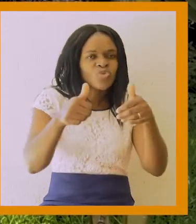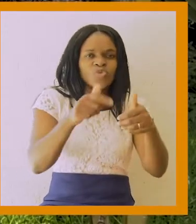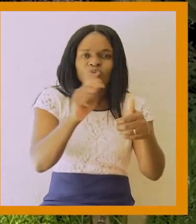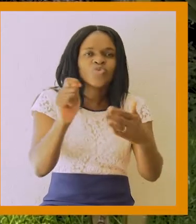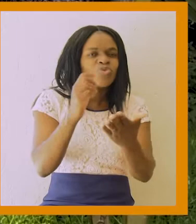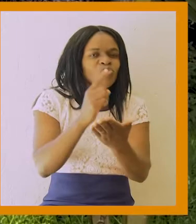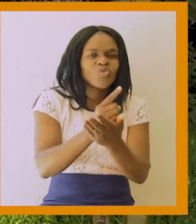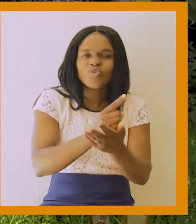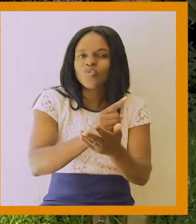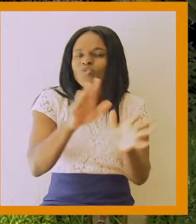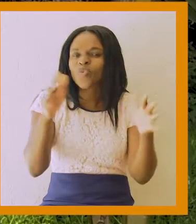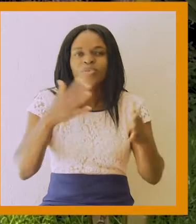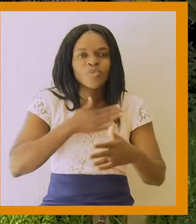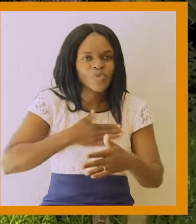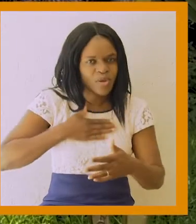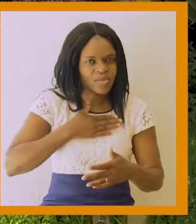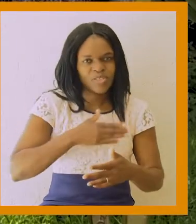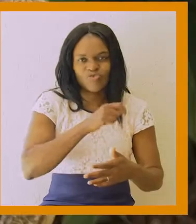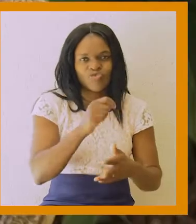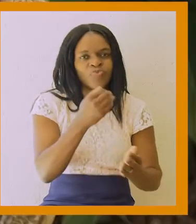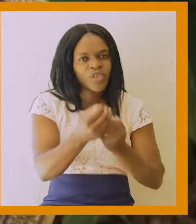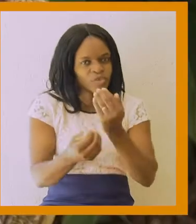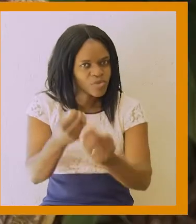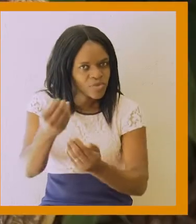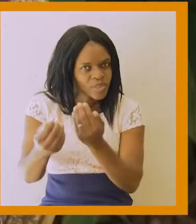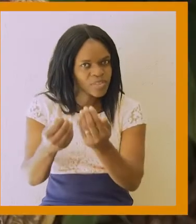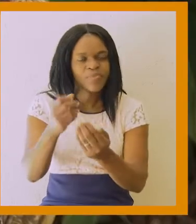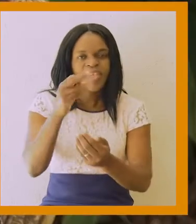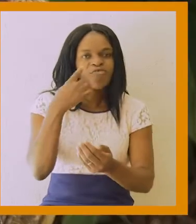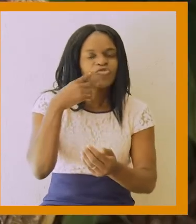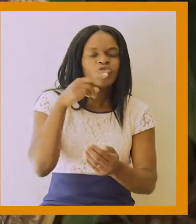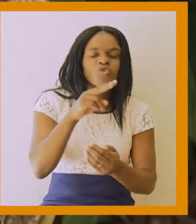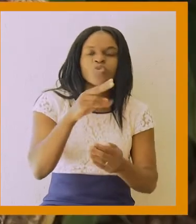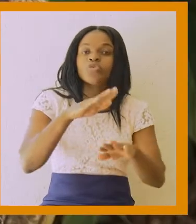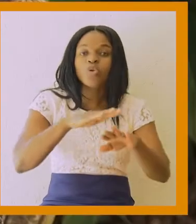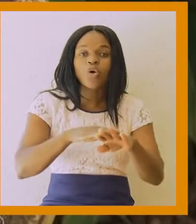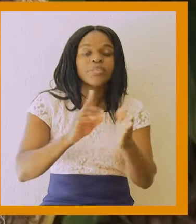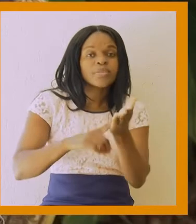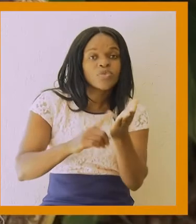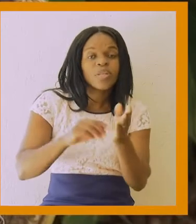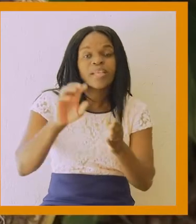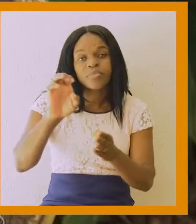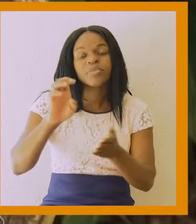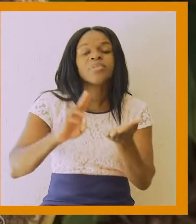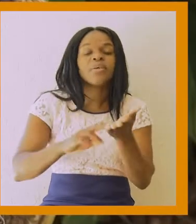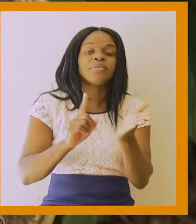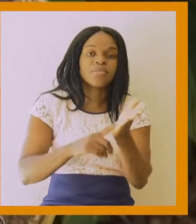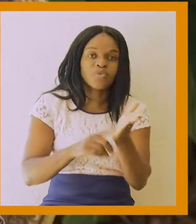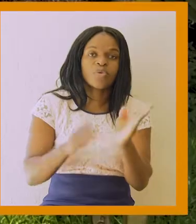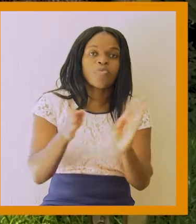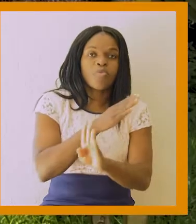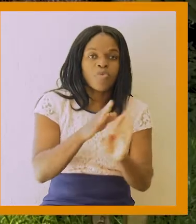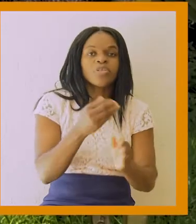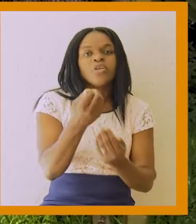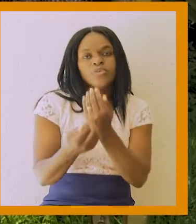do whatever they want, mm-hmm, especially when we look at issues of sexual exploitation and